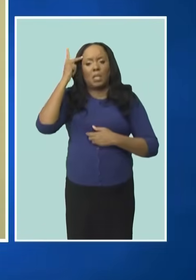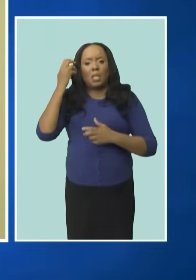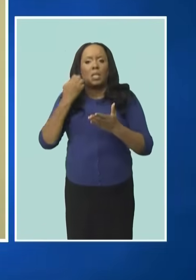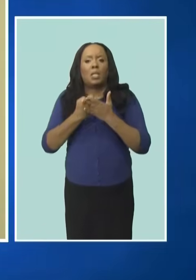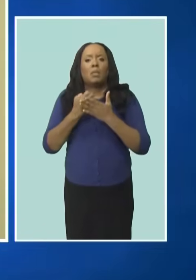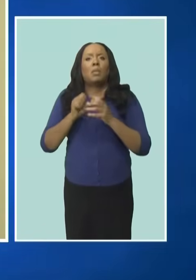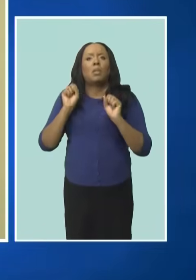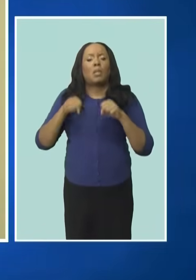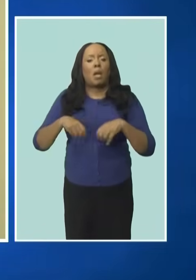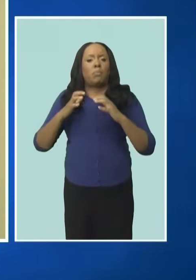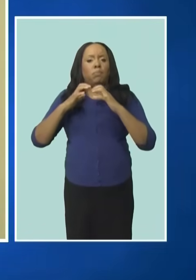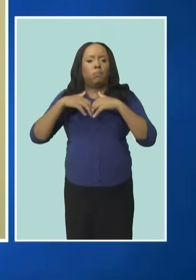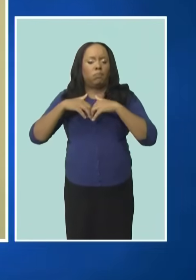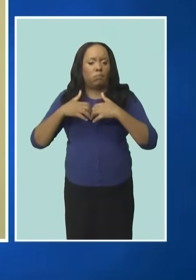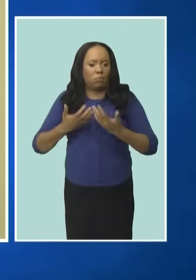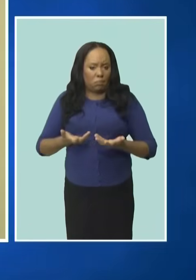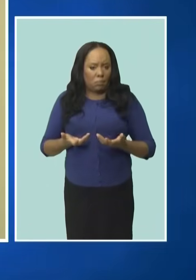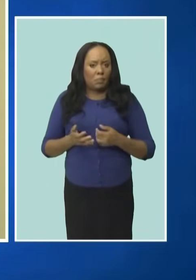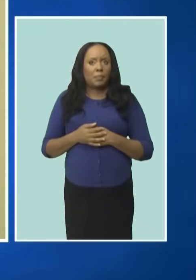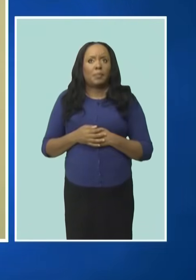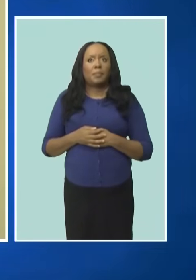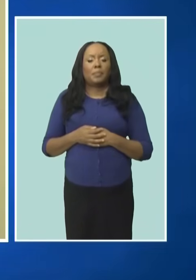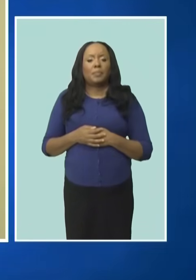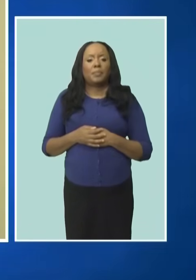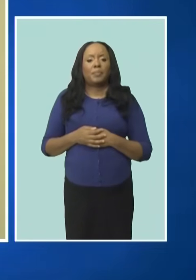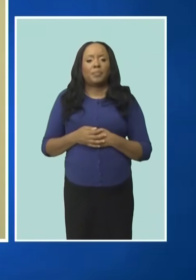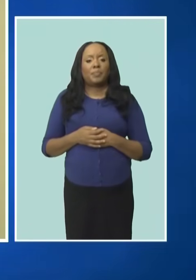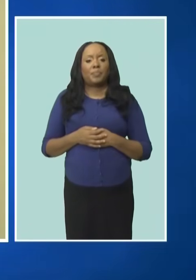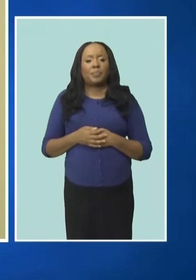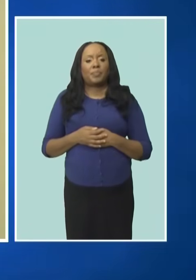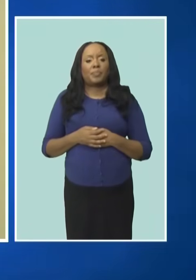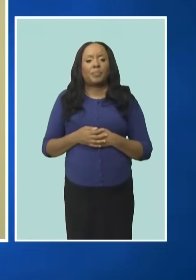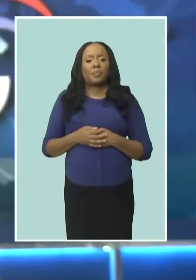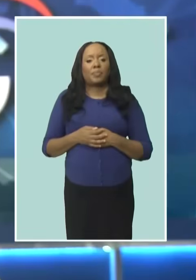the individual CARICOM member states.